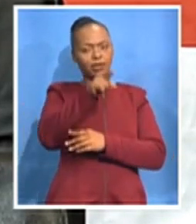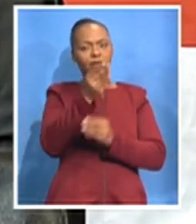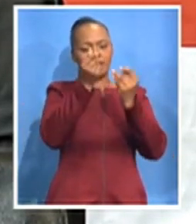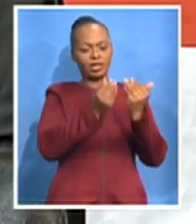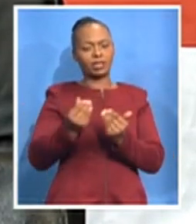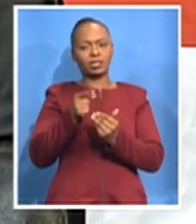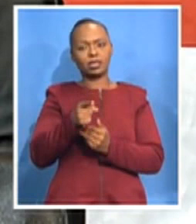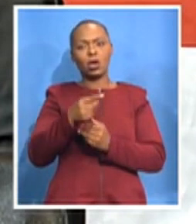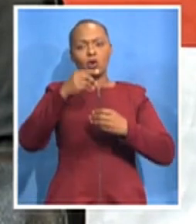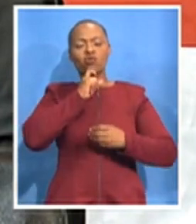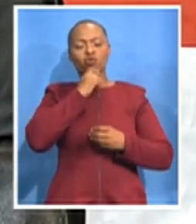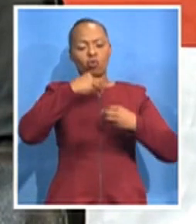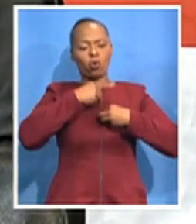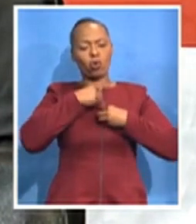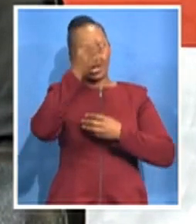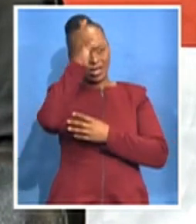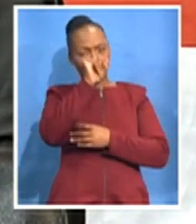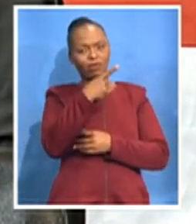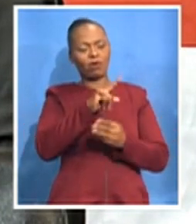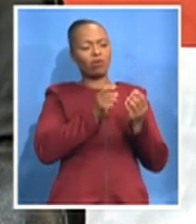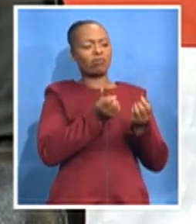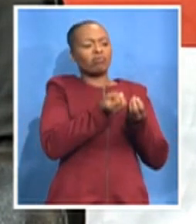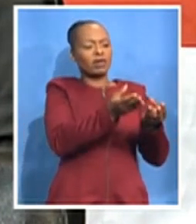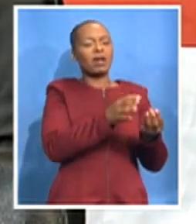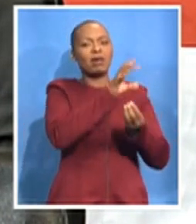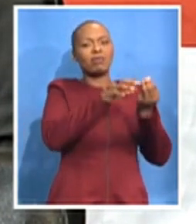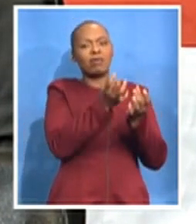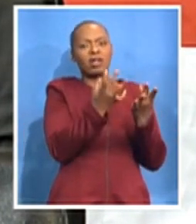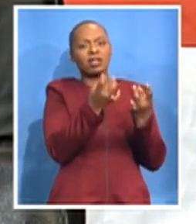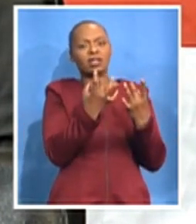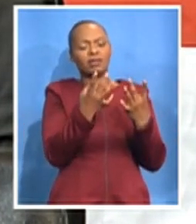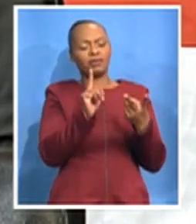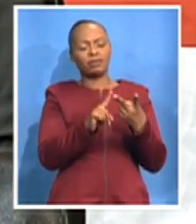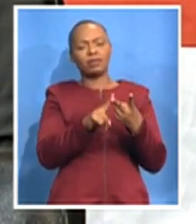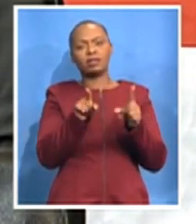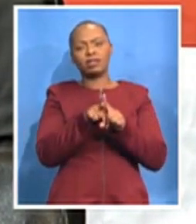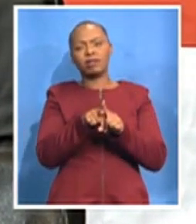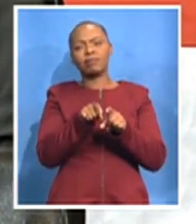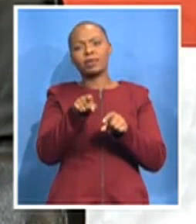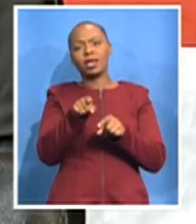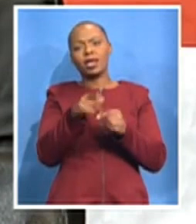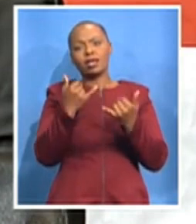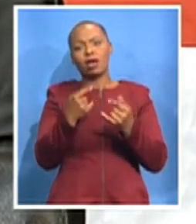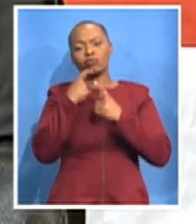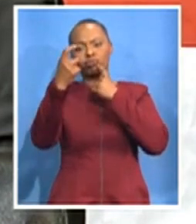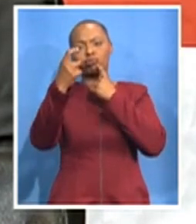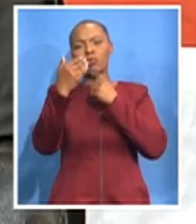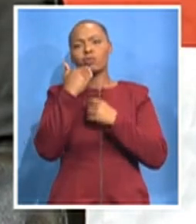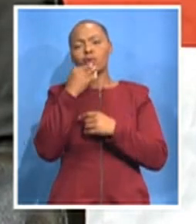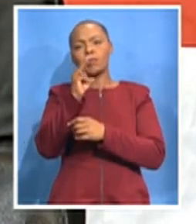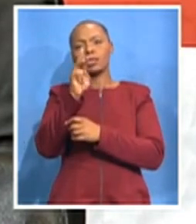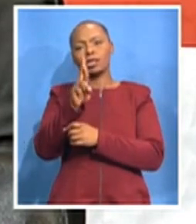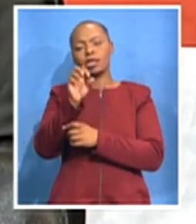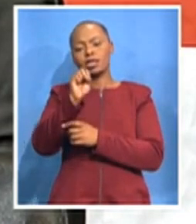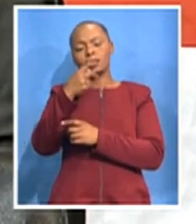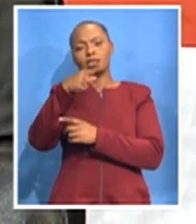for fronting and as beneficiaries of these farms, as alleged by Mr. Sipho Maseko. Another